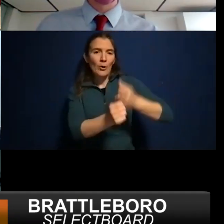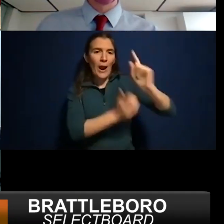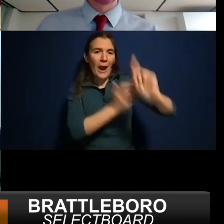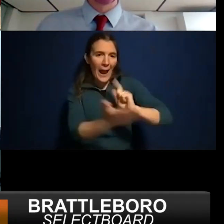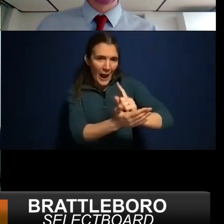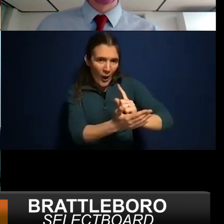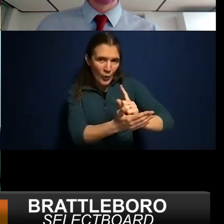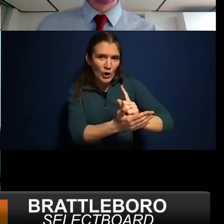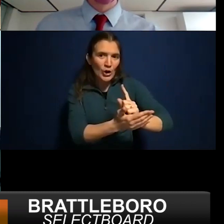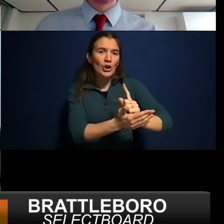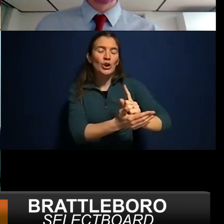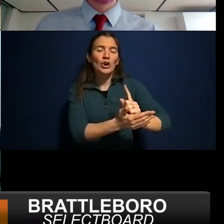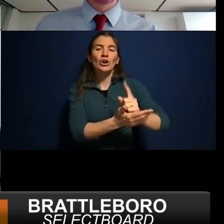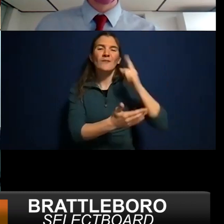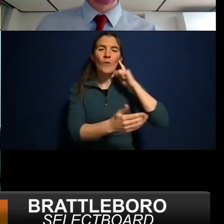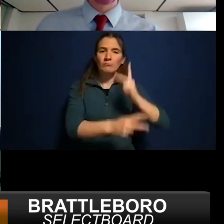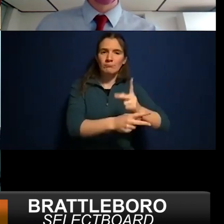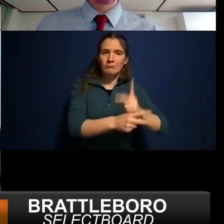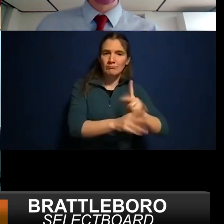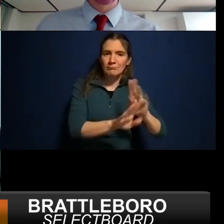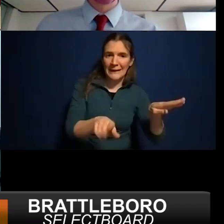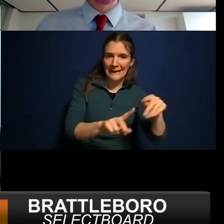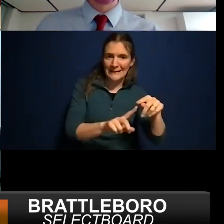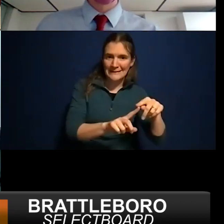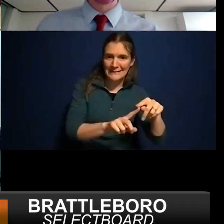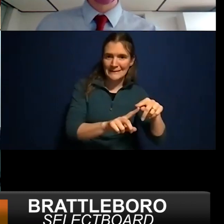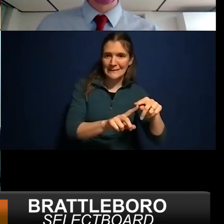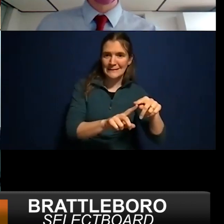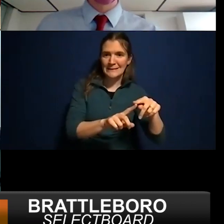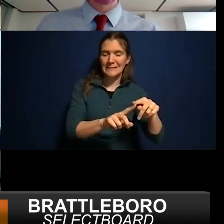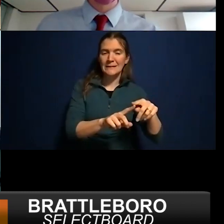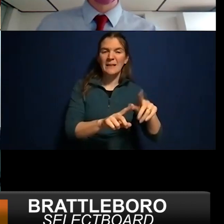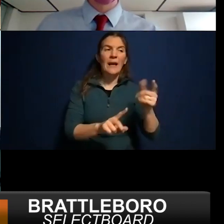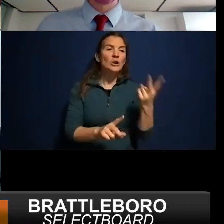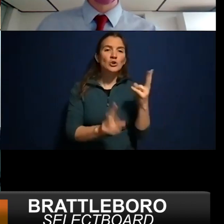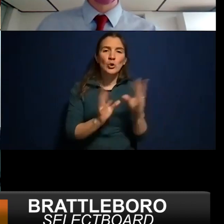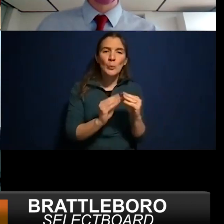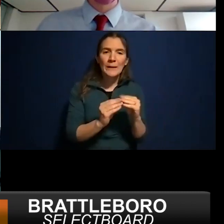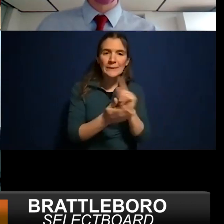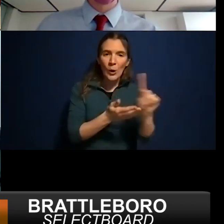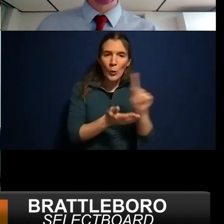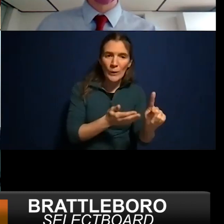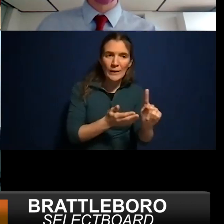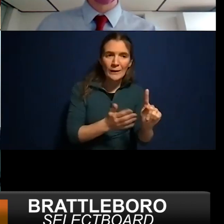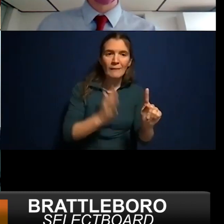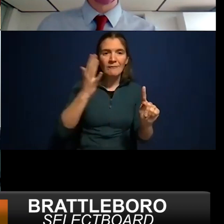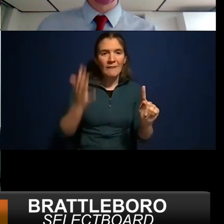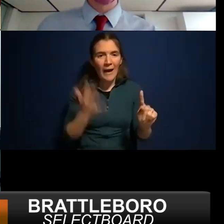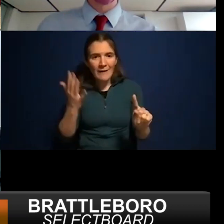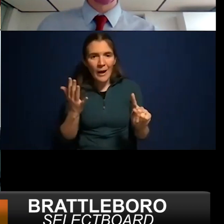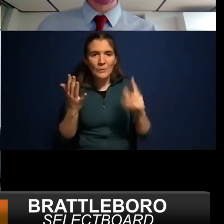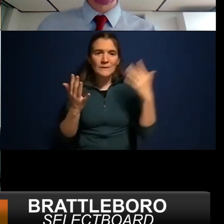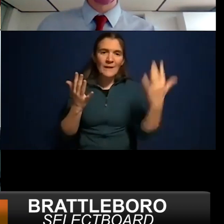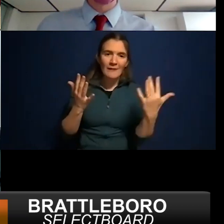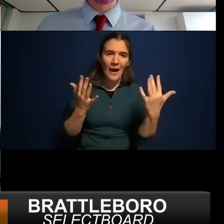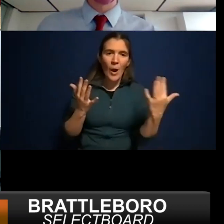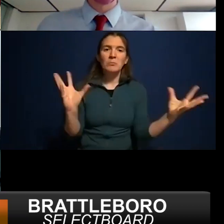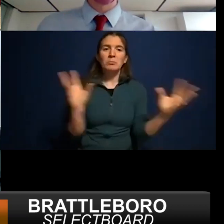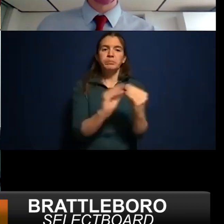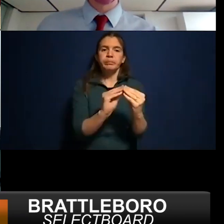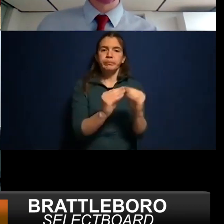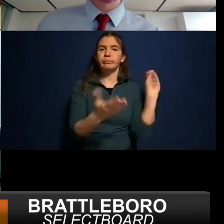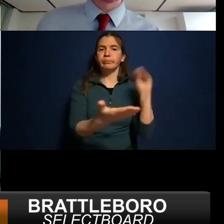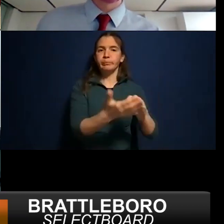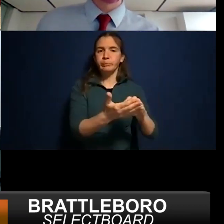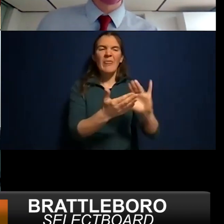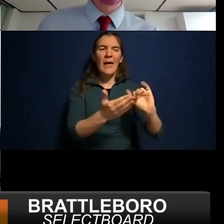be what he was describing in terms of two meetings a week, 5 hours of blah, blah, blah. That whole calculation would be kind